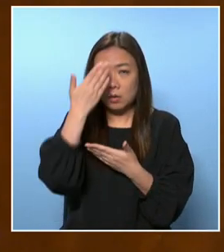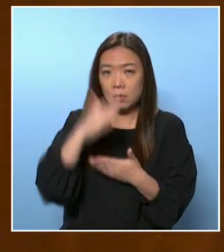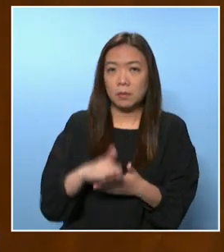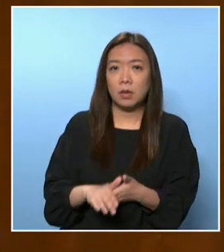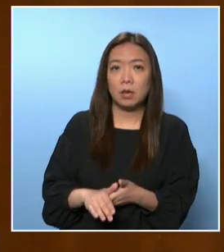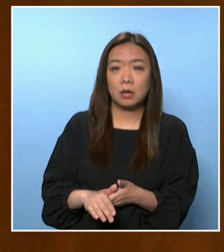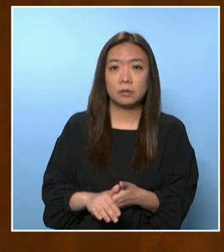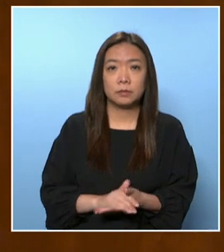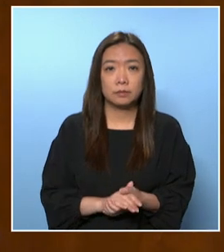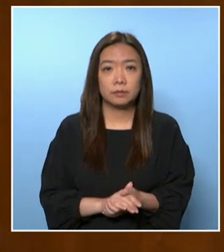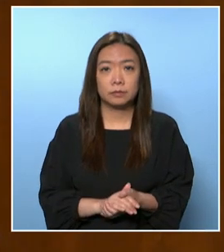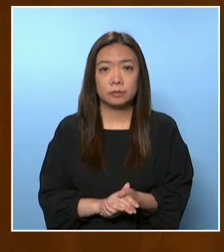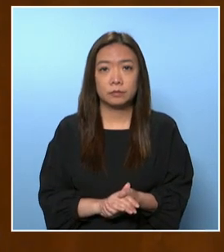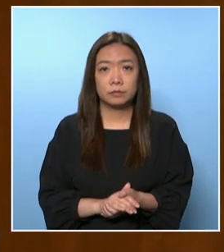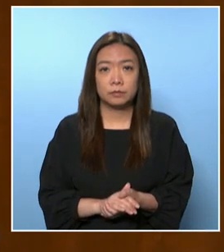Undersecretary,